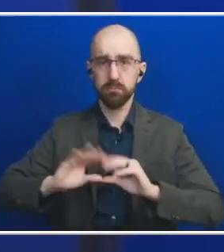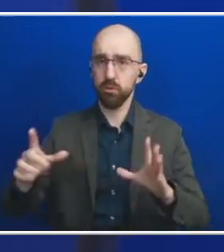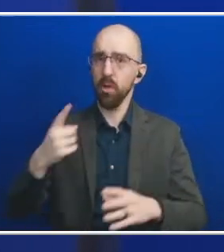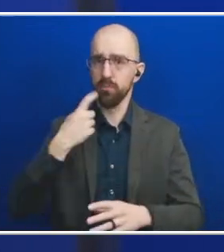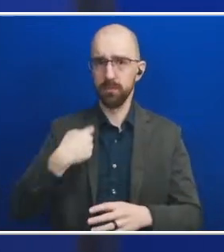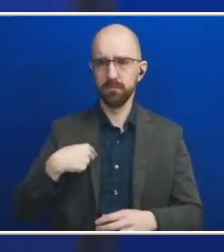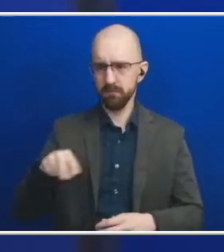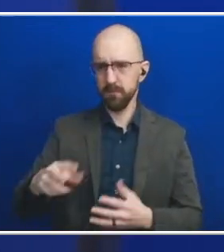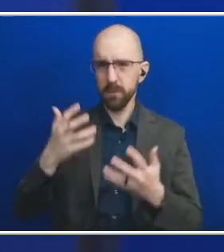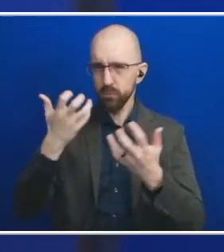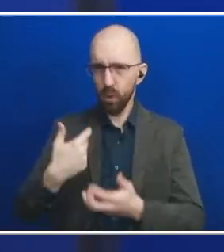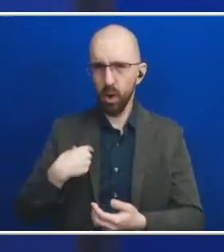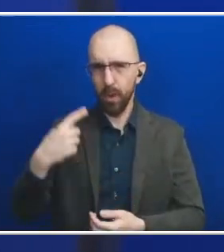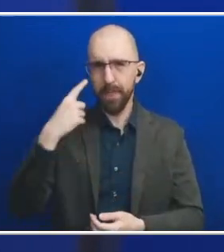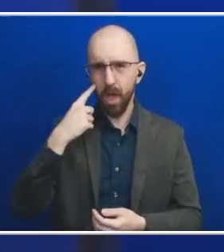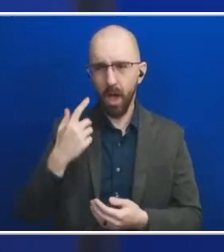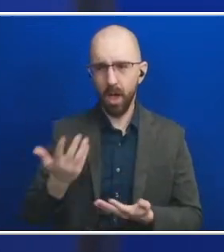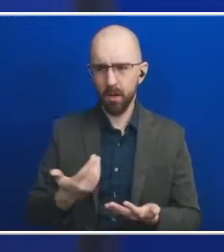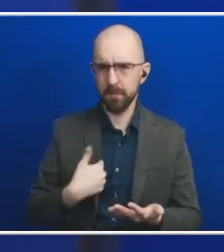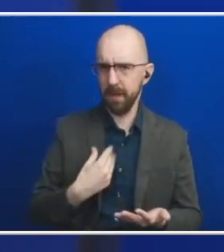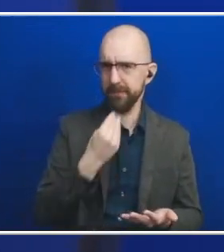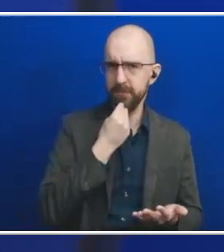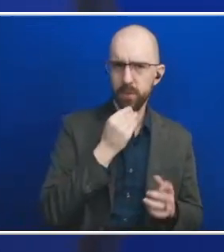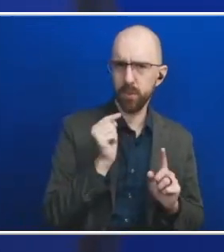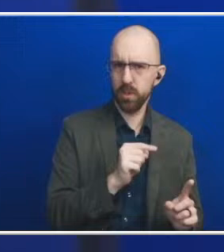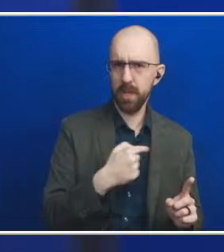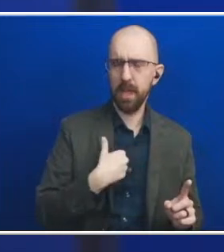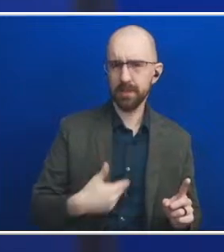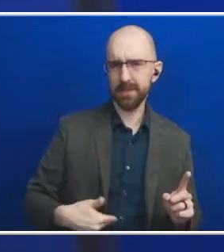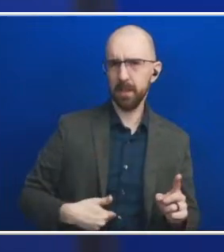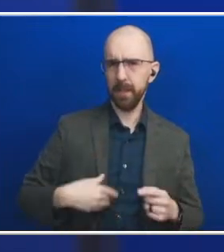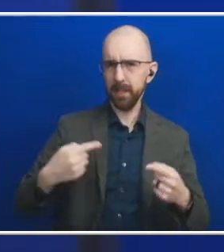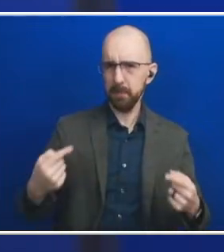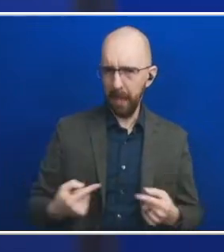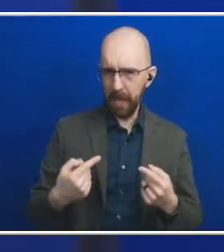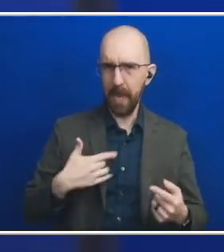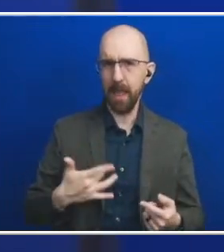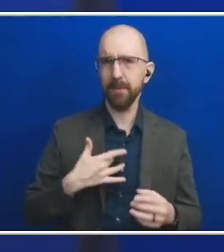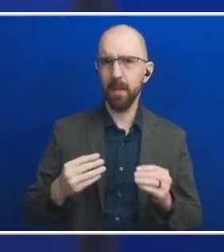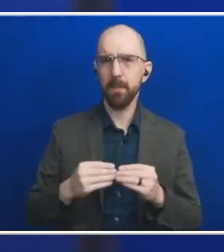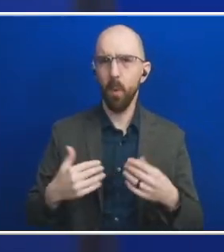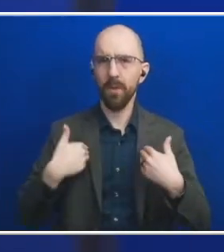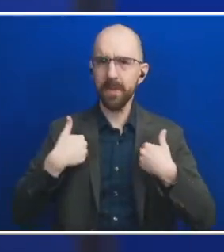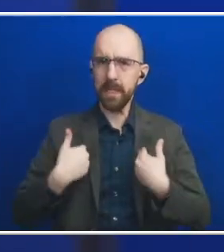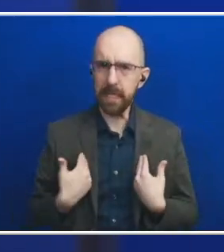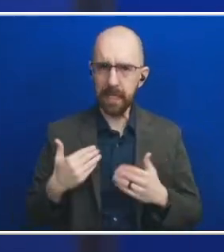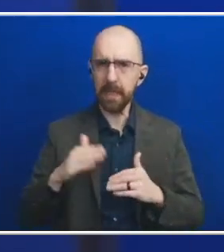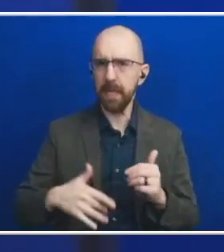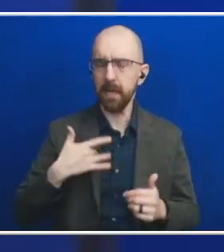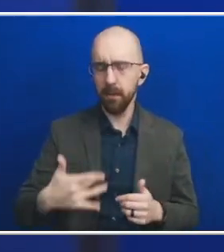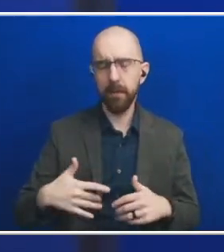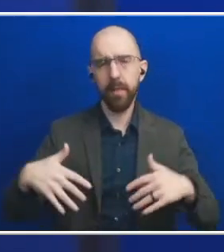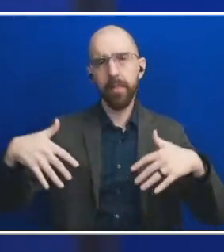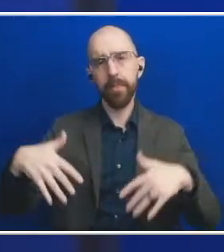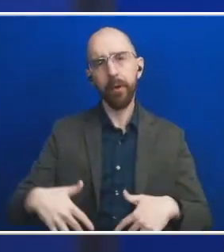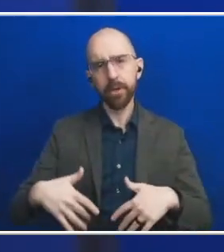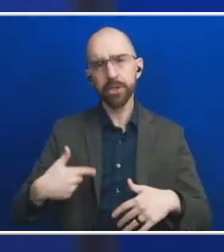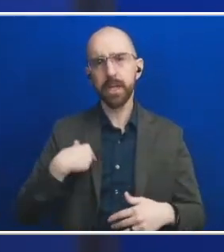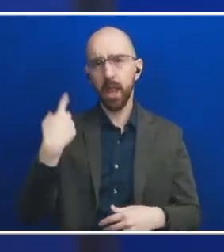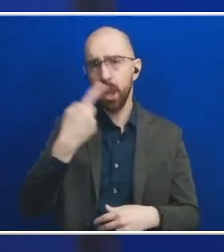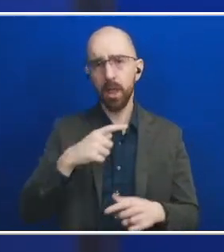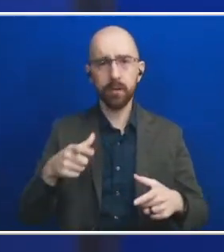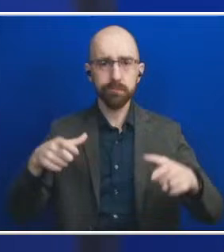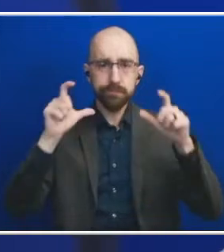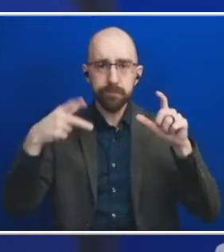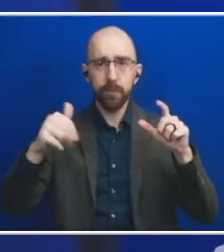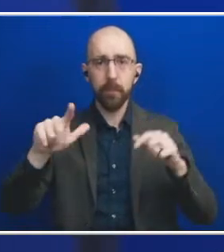it was what I was eating. And I was having stomach pain. I was feeling more fatigued than usual and lethargic. I was looking more pale. So all these things,